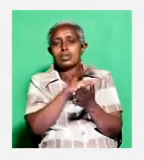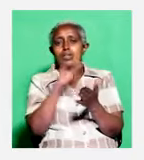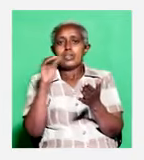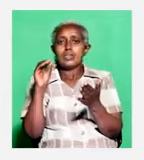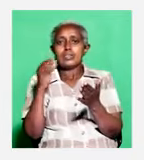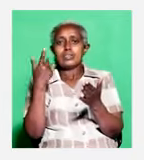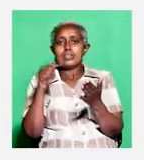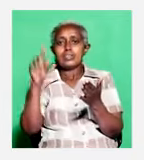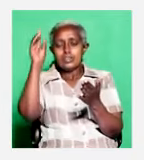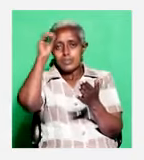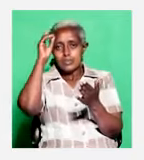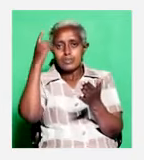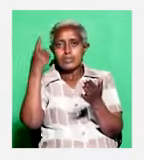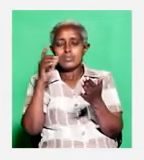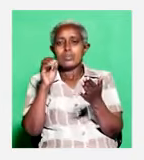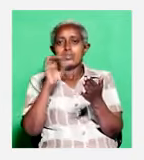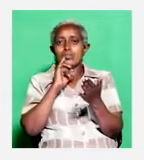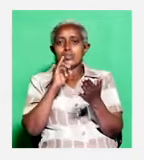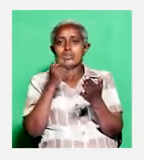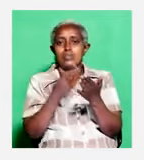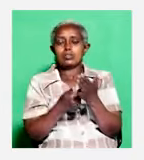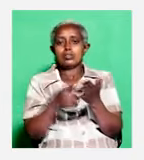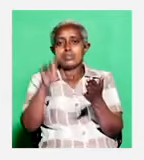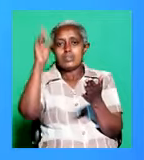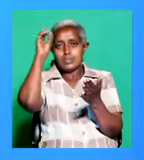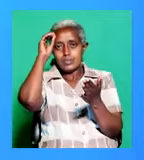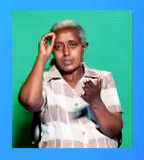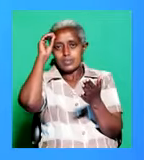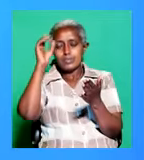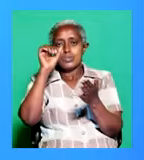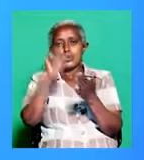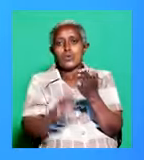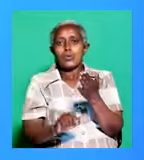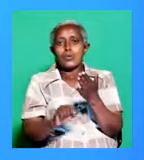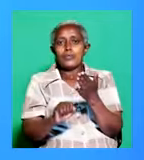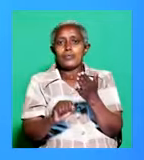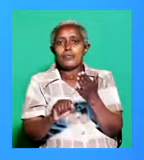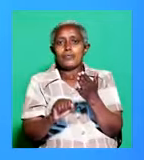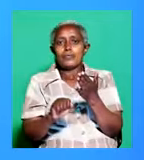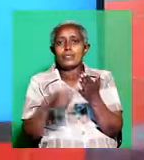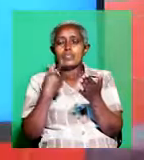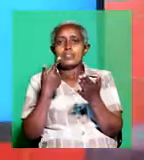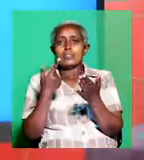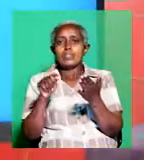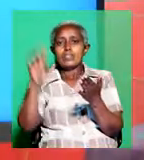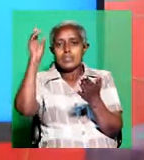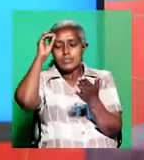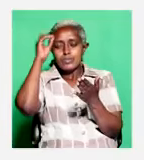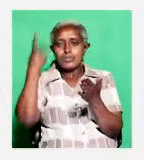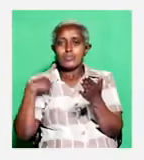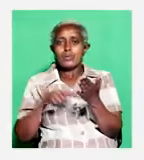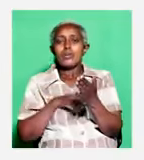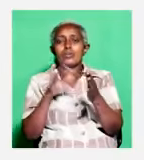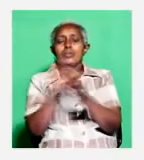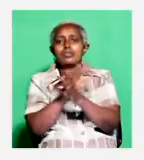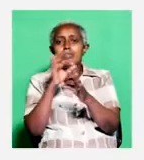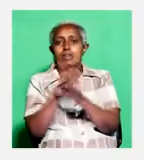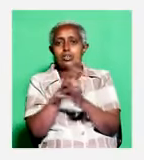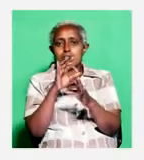And the derivative of 7 is 0, therefore this is a derivative. So the derivative of our